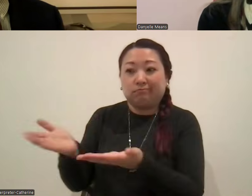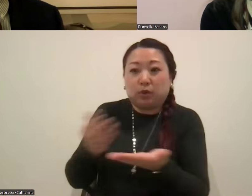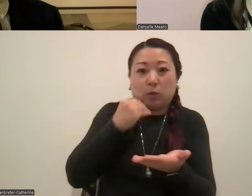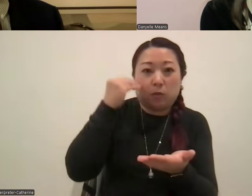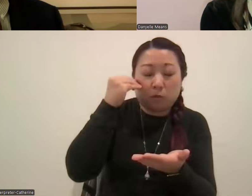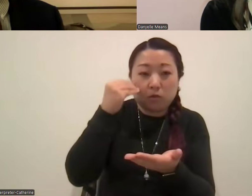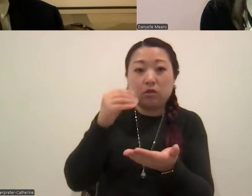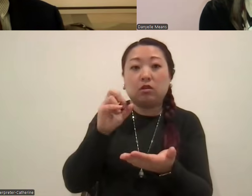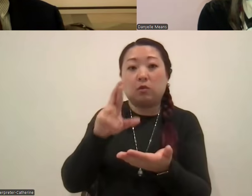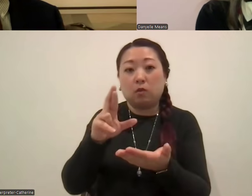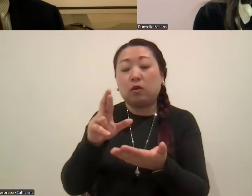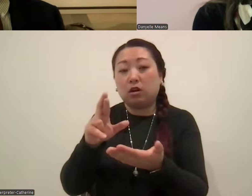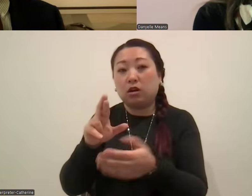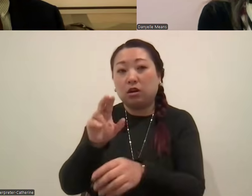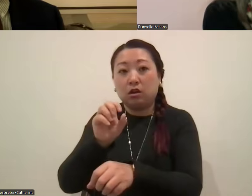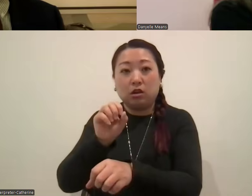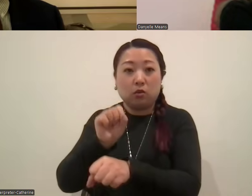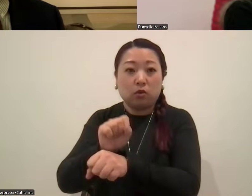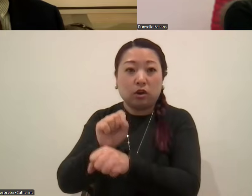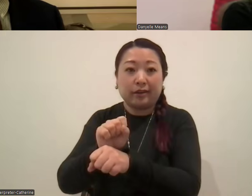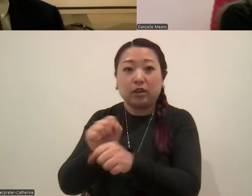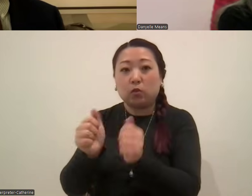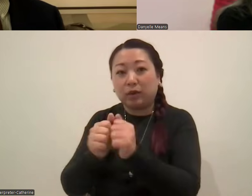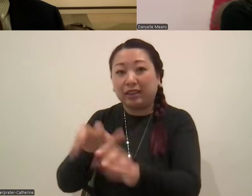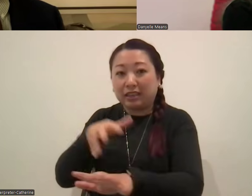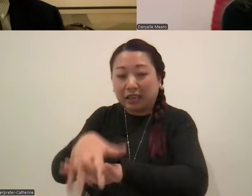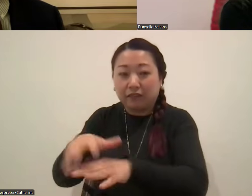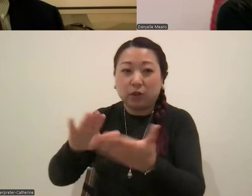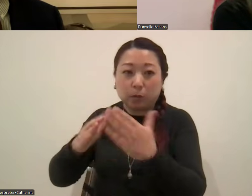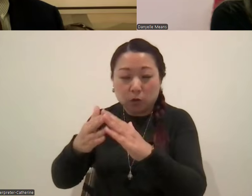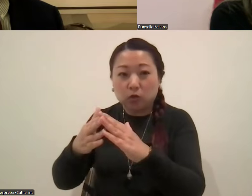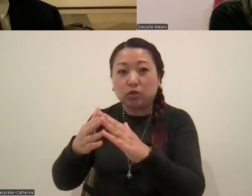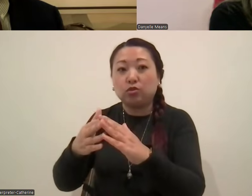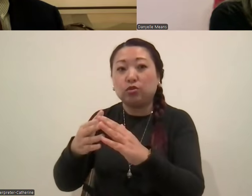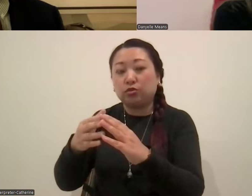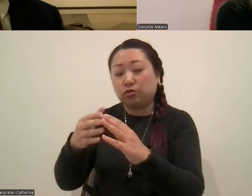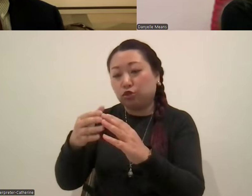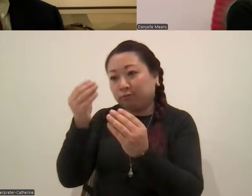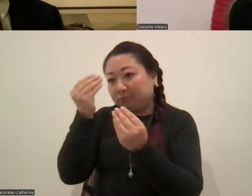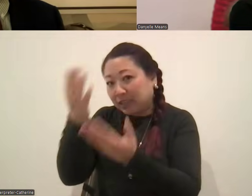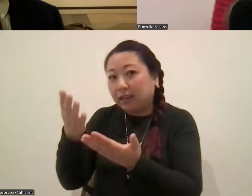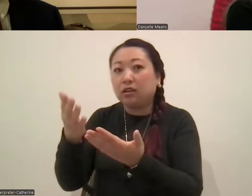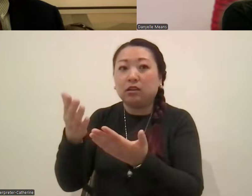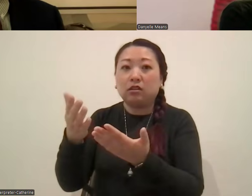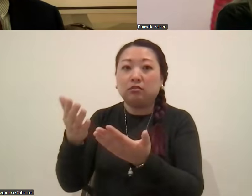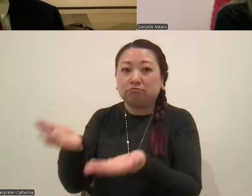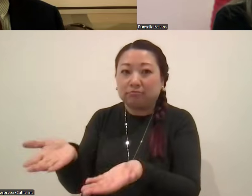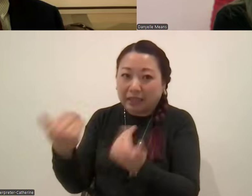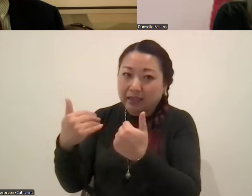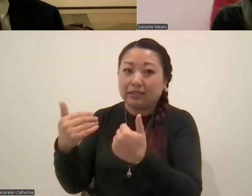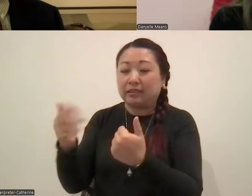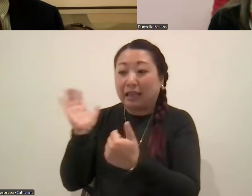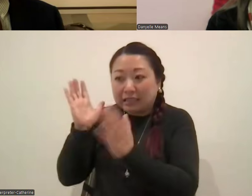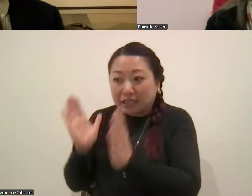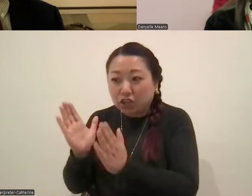let's just take these ancestors and move them adjacent to this location so